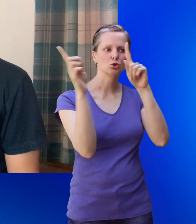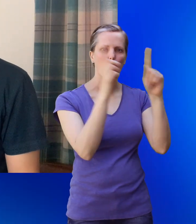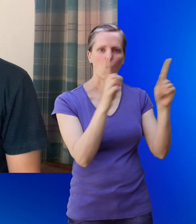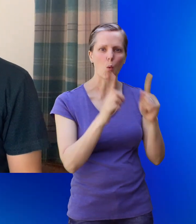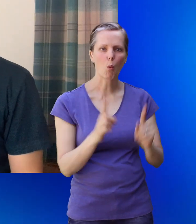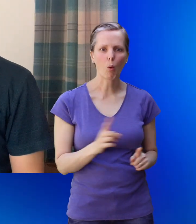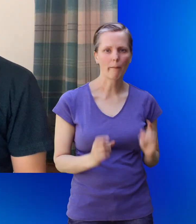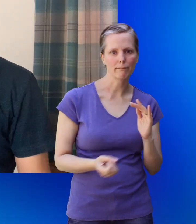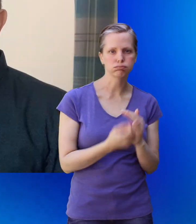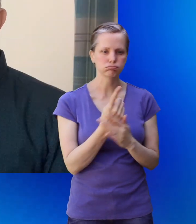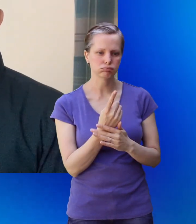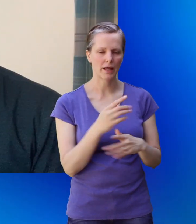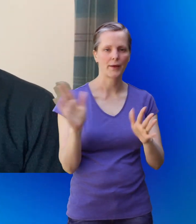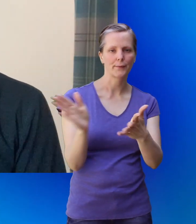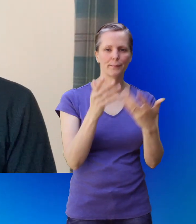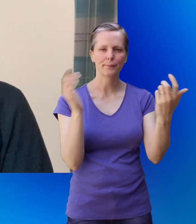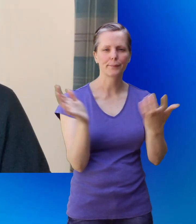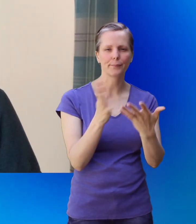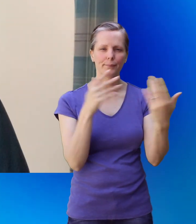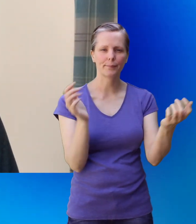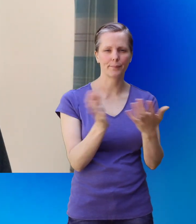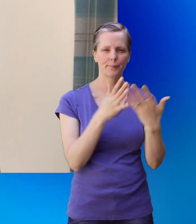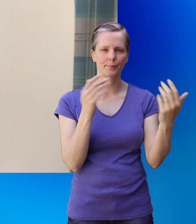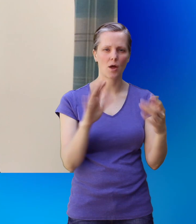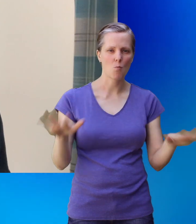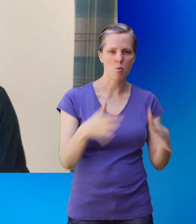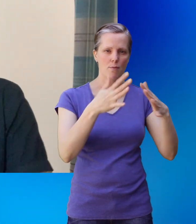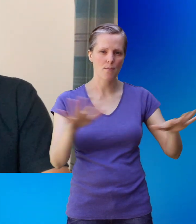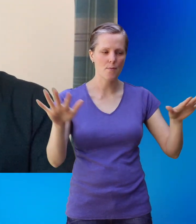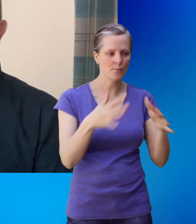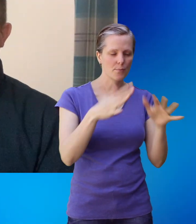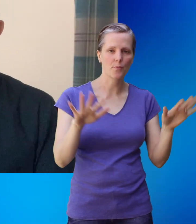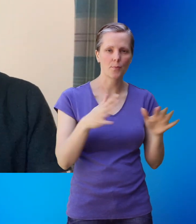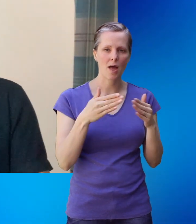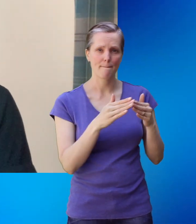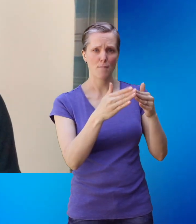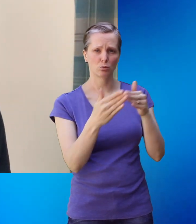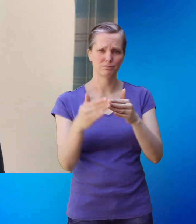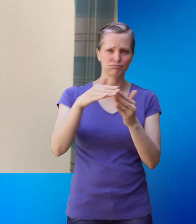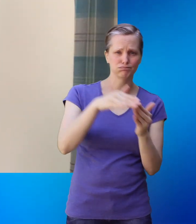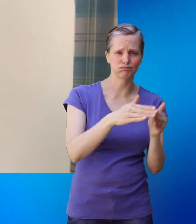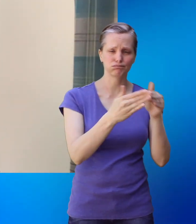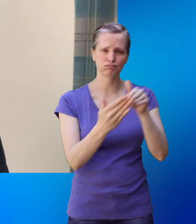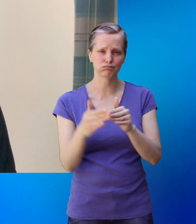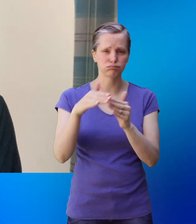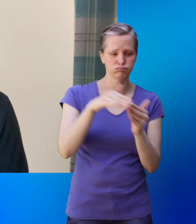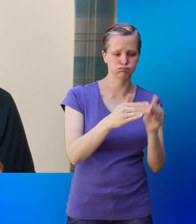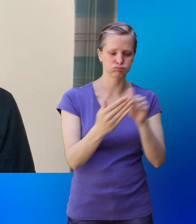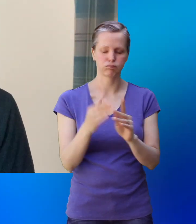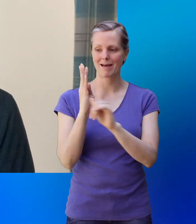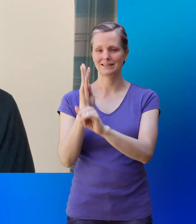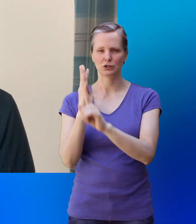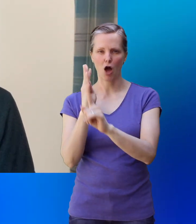was beginning to develop. The wind was blowing, the waves were waving, the boat was starting to rock around, the